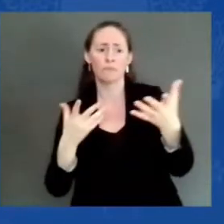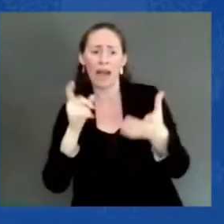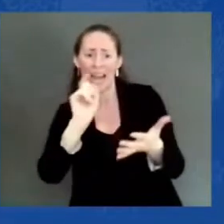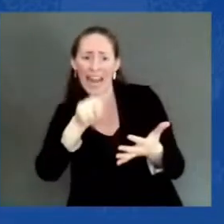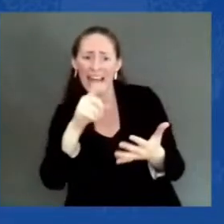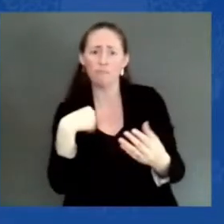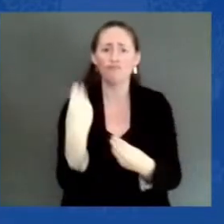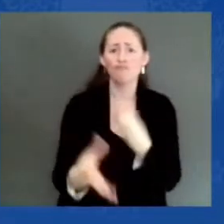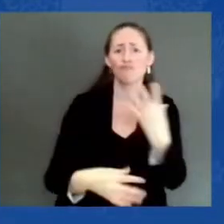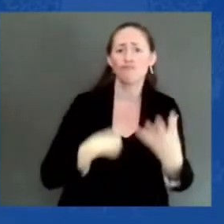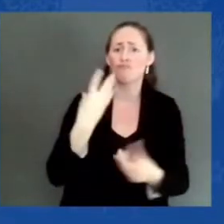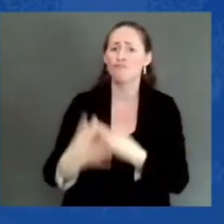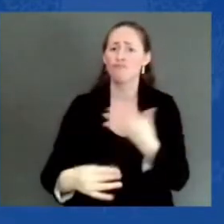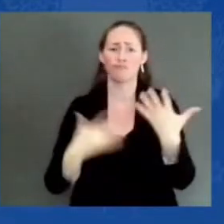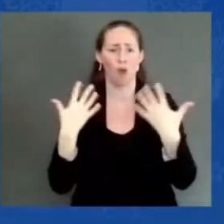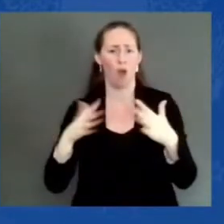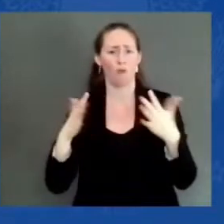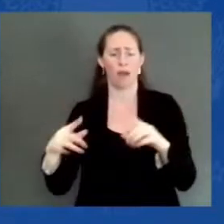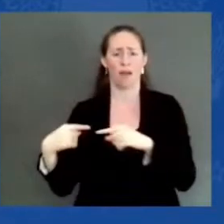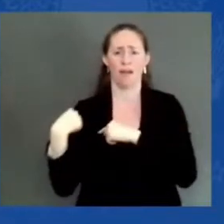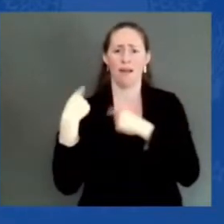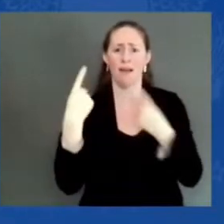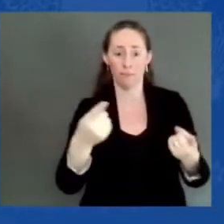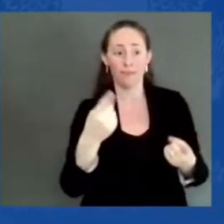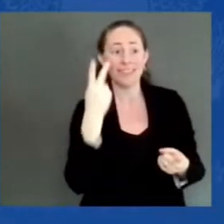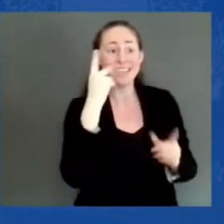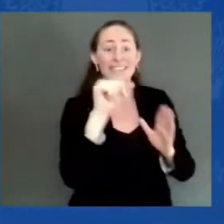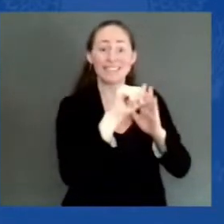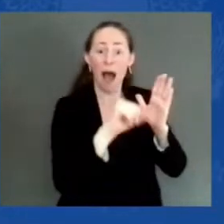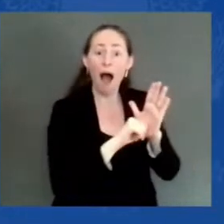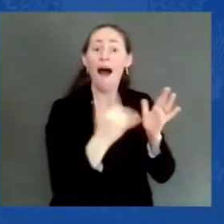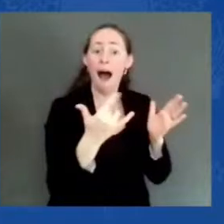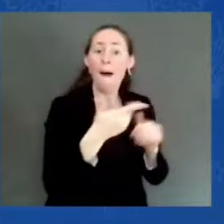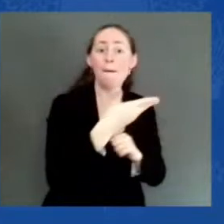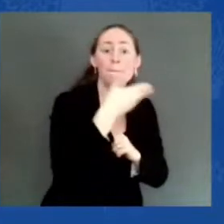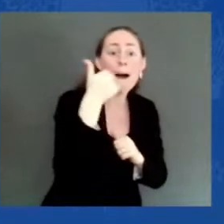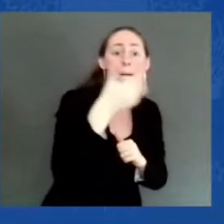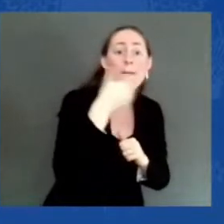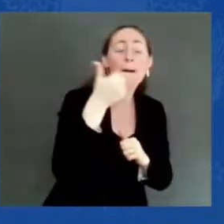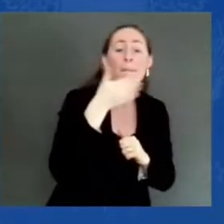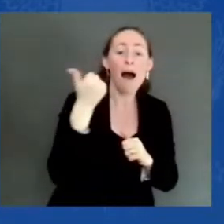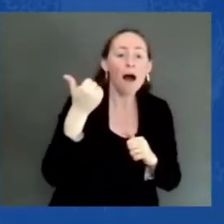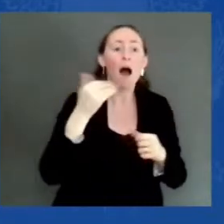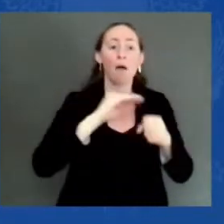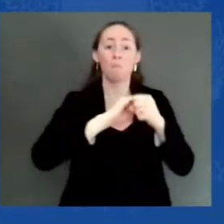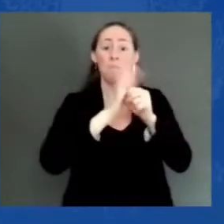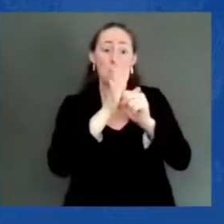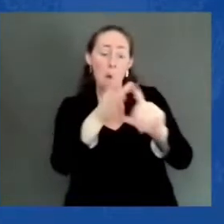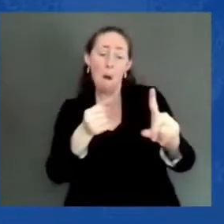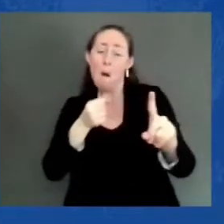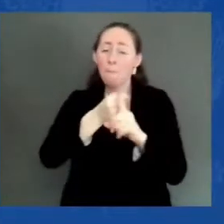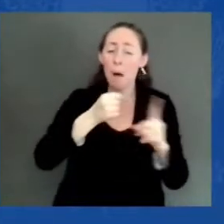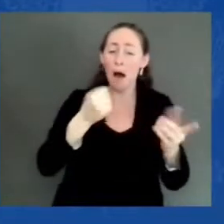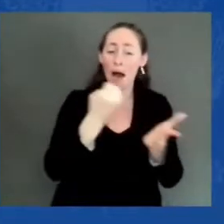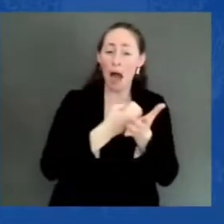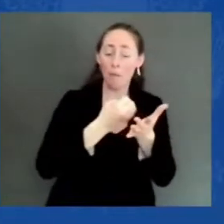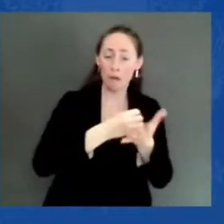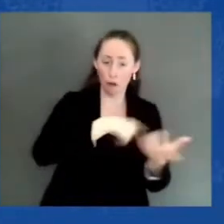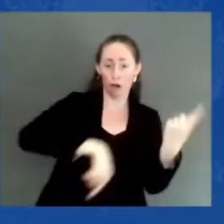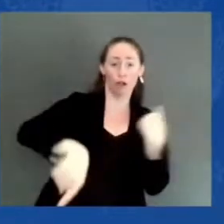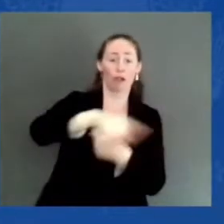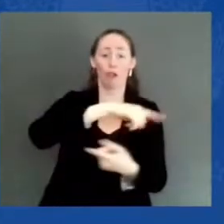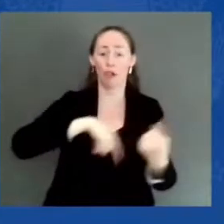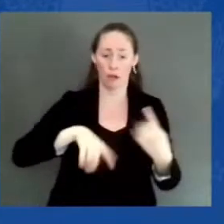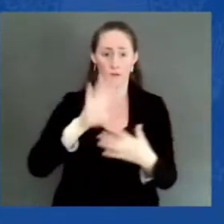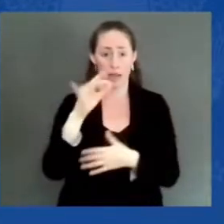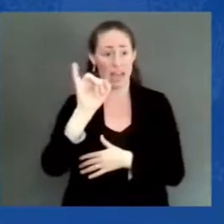from the economic toll left by COVID-19, the full reimbursement of National Guard services during this pandemic will be